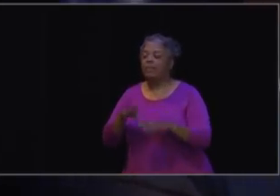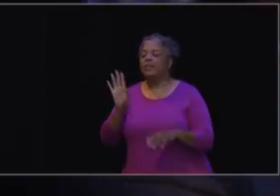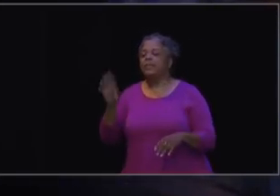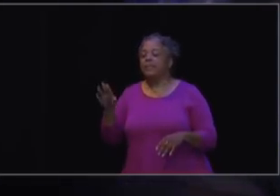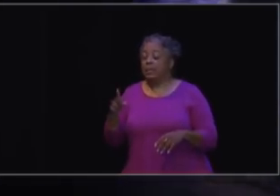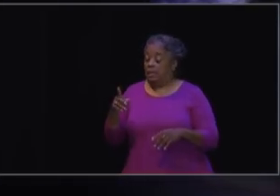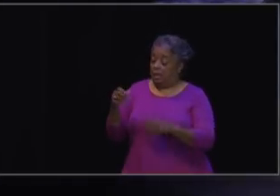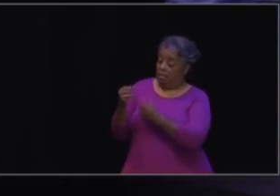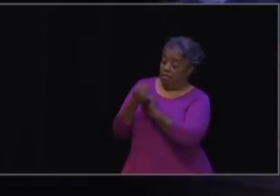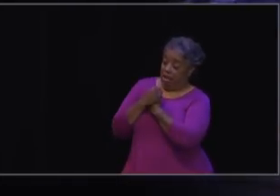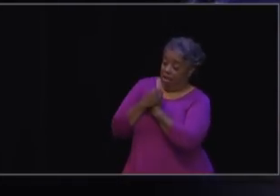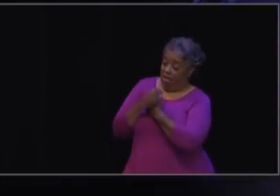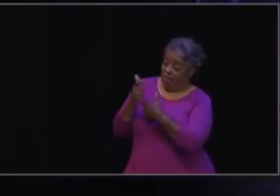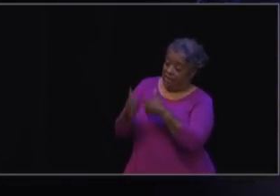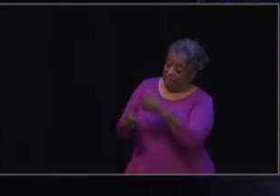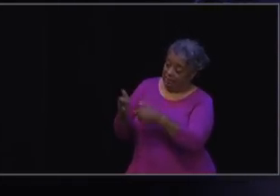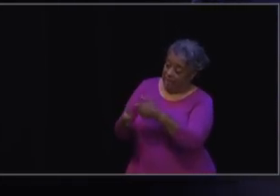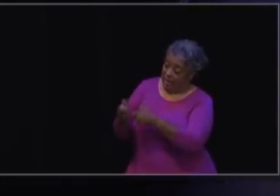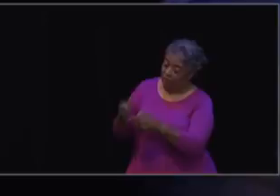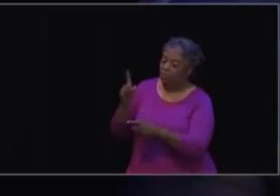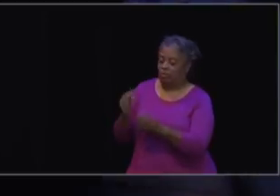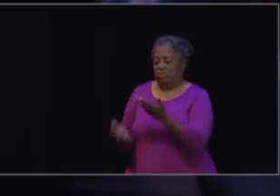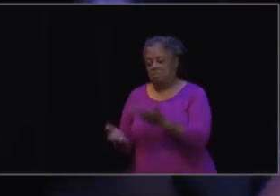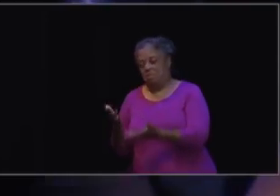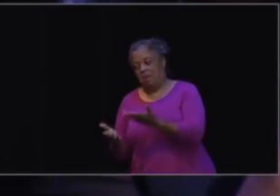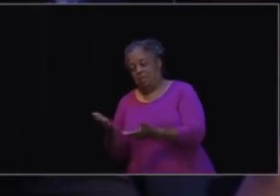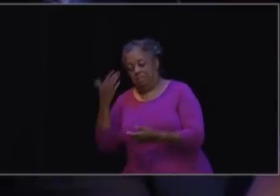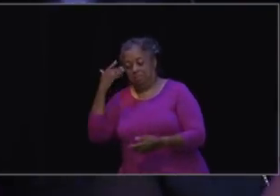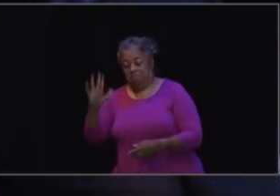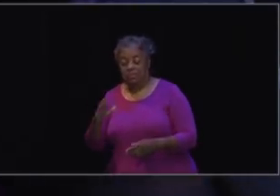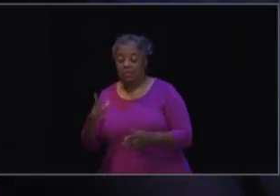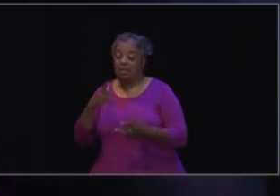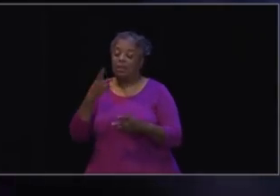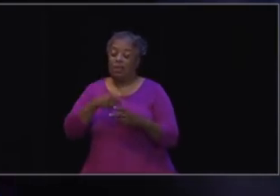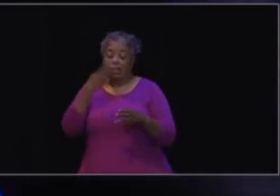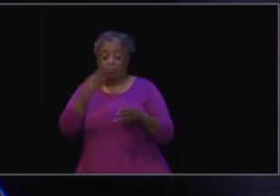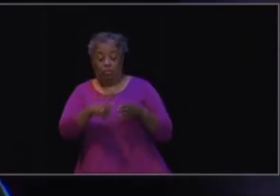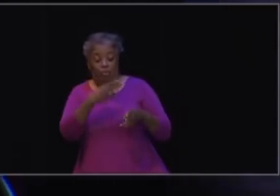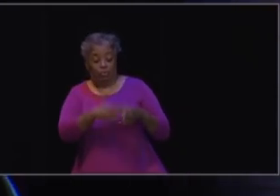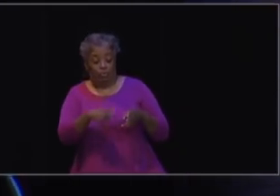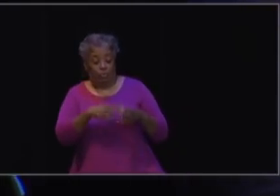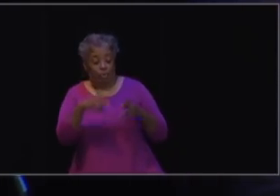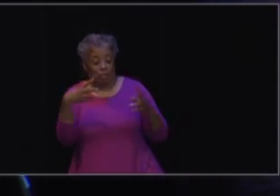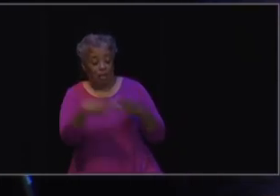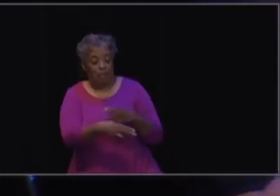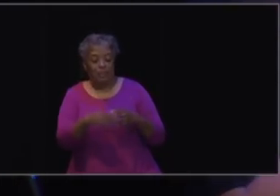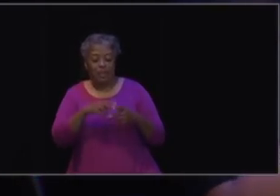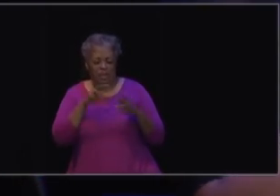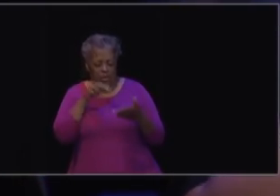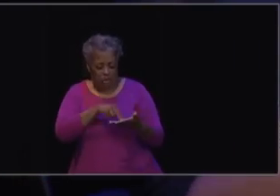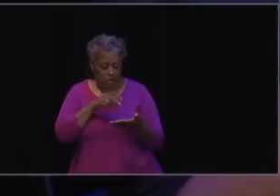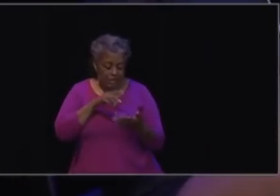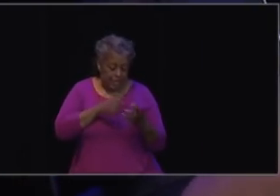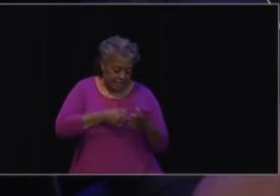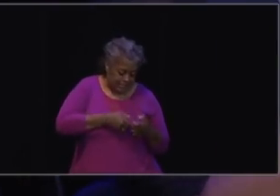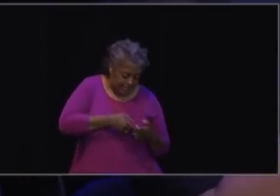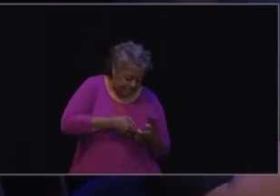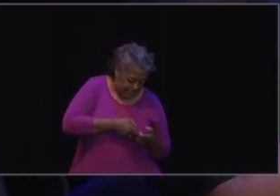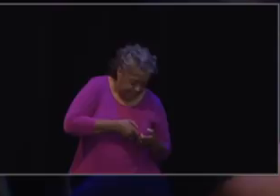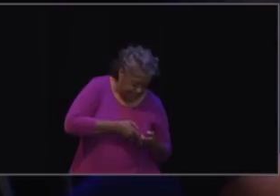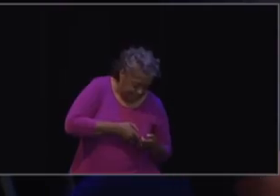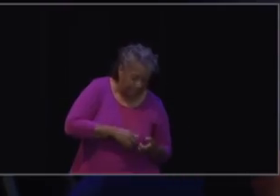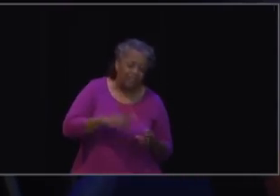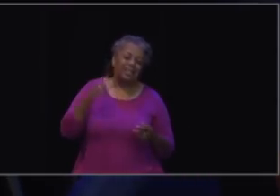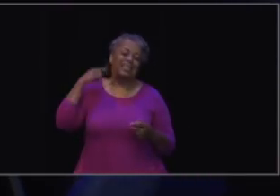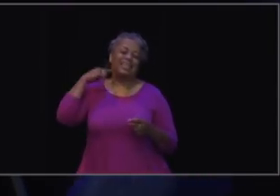love abbreviated dow, letter. Dow, dow, look down and type until your neck hurts. Dow, dow, romance is